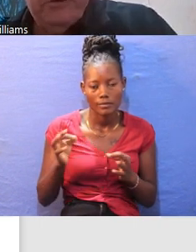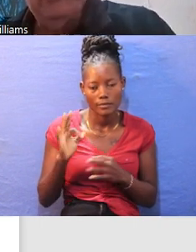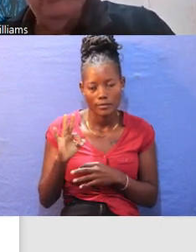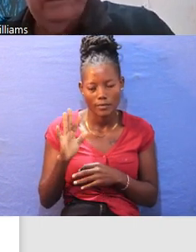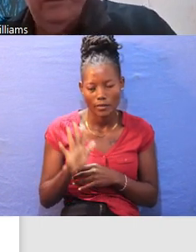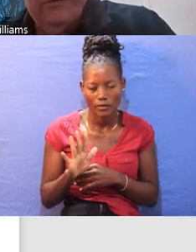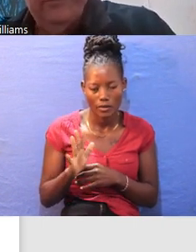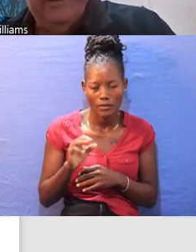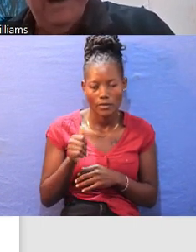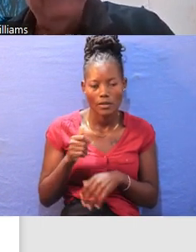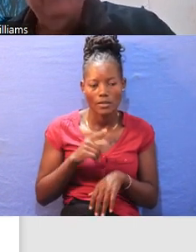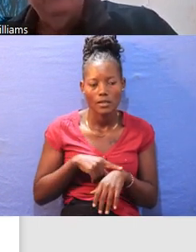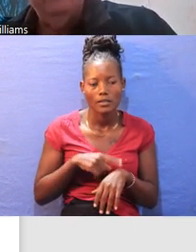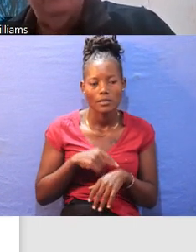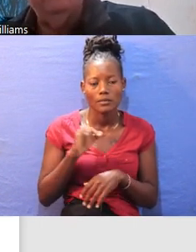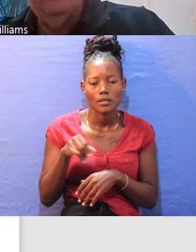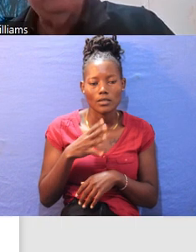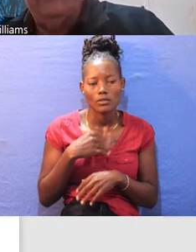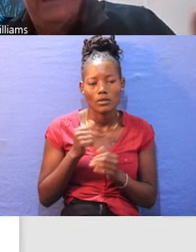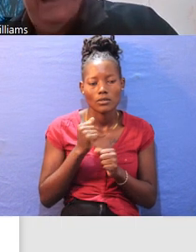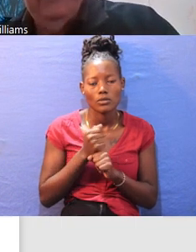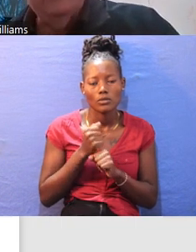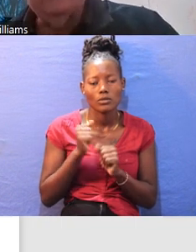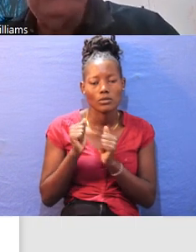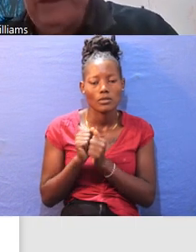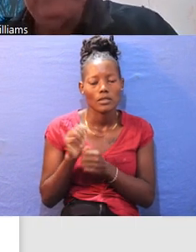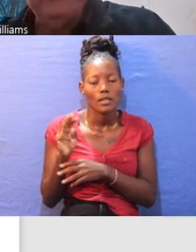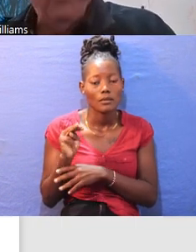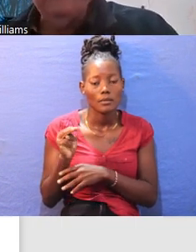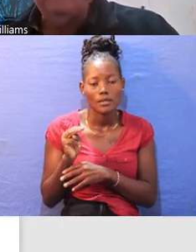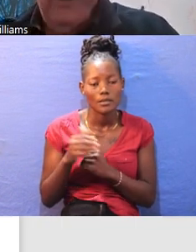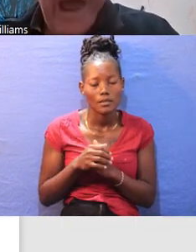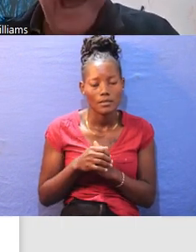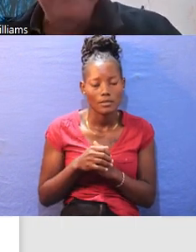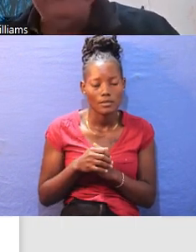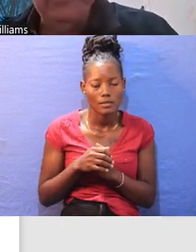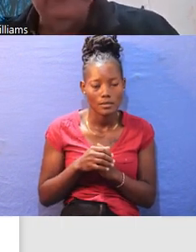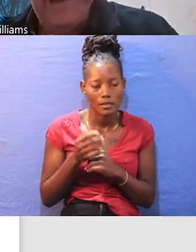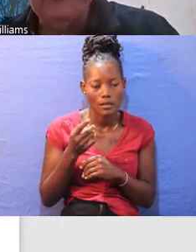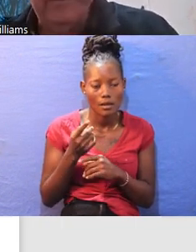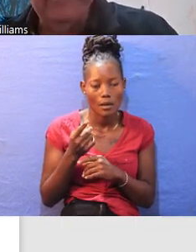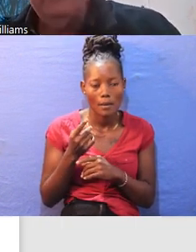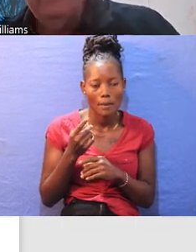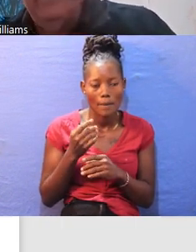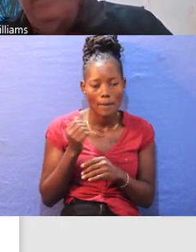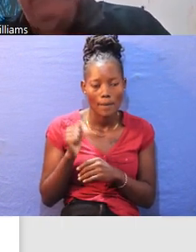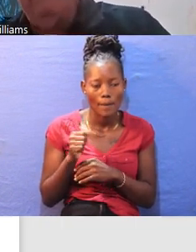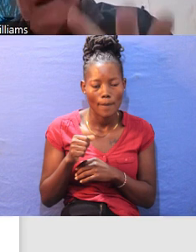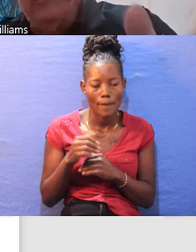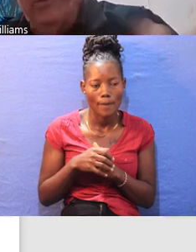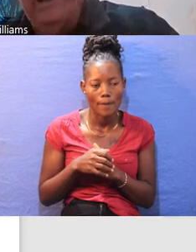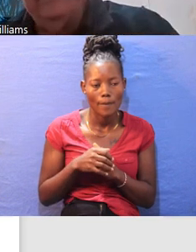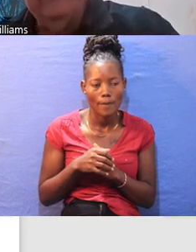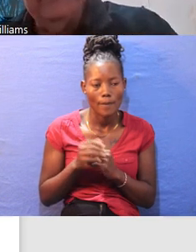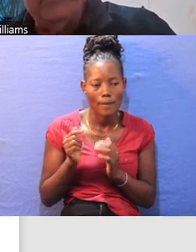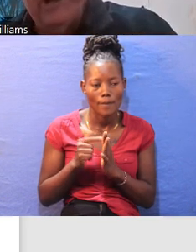You could go a little longer, 3 to 5. Sometimes I just like to go 10 meters. What is our absolute maximum? By